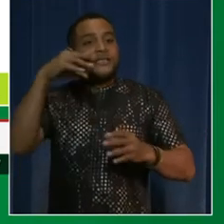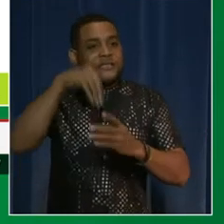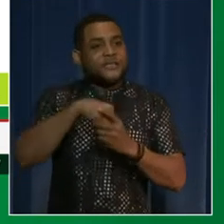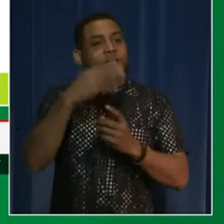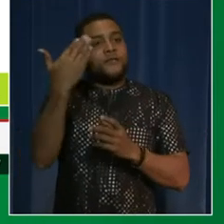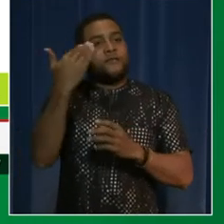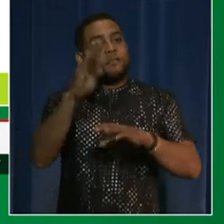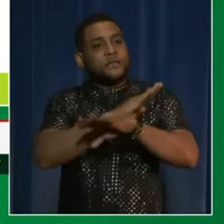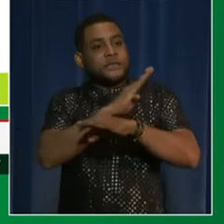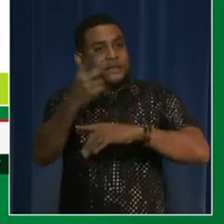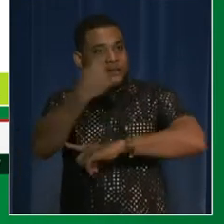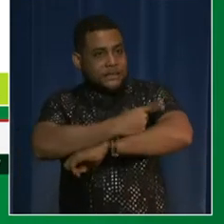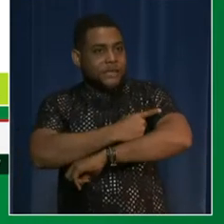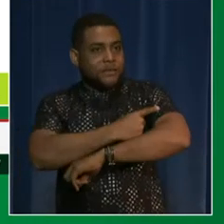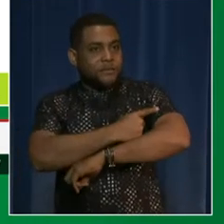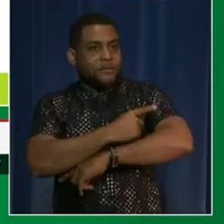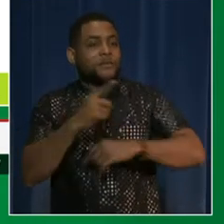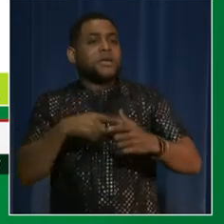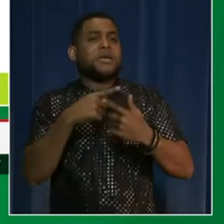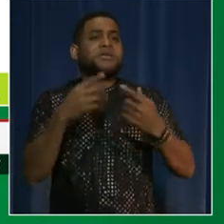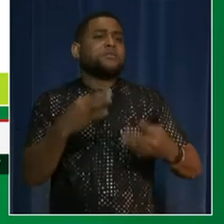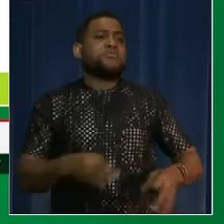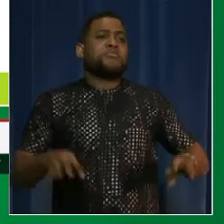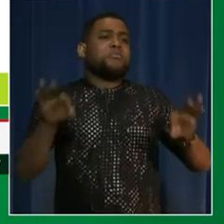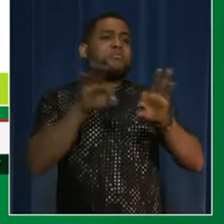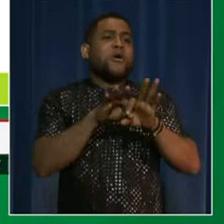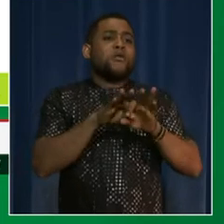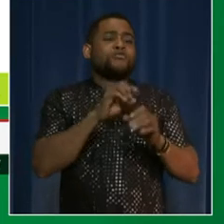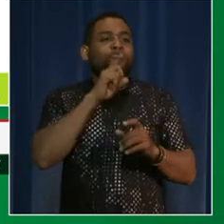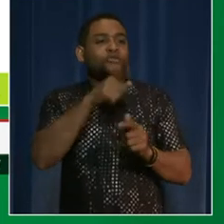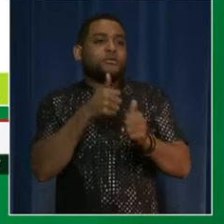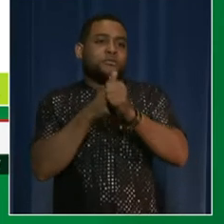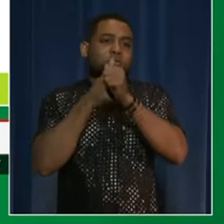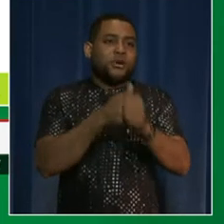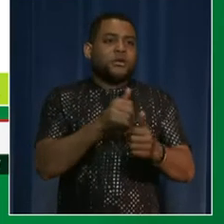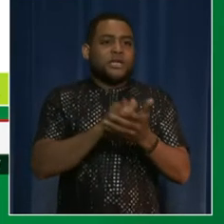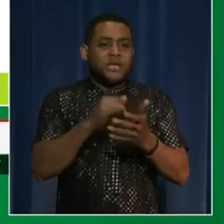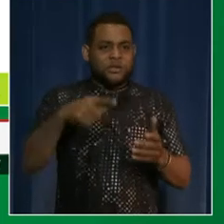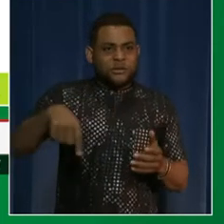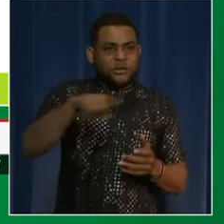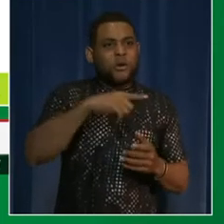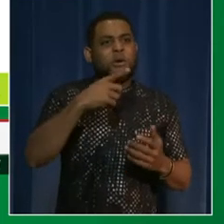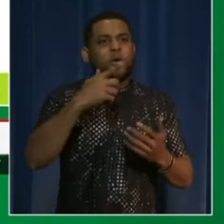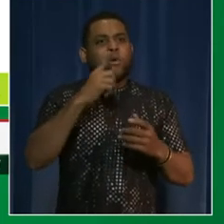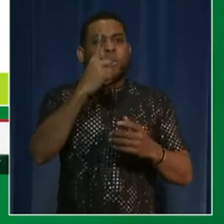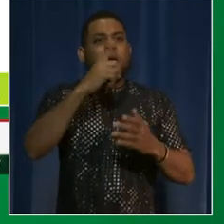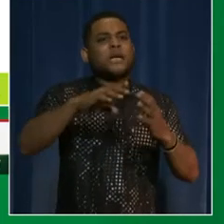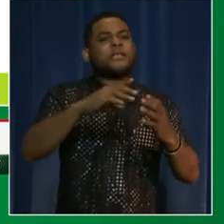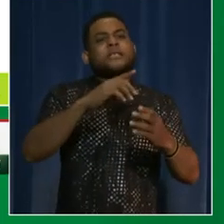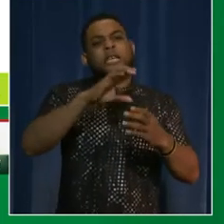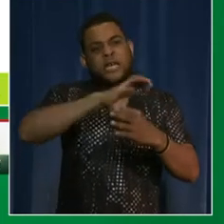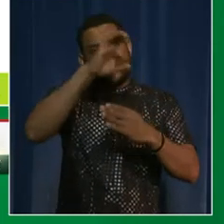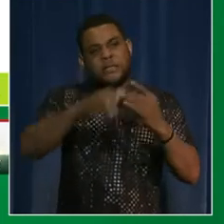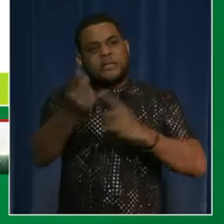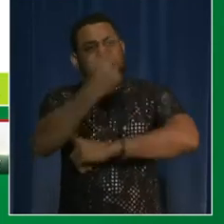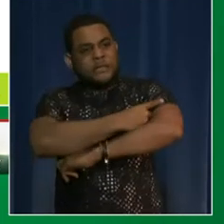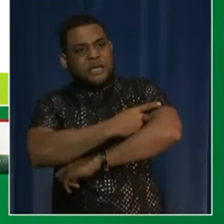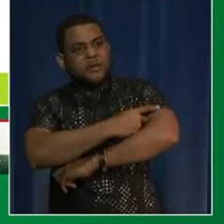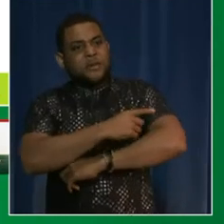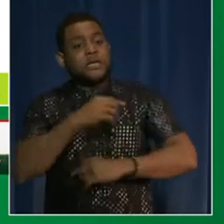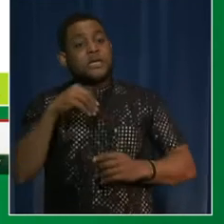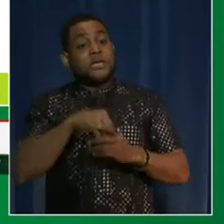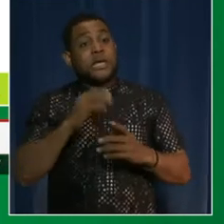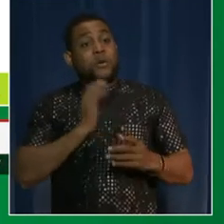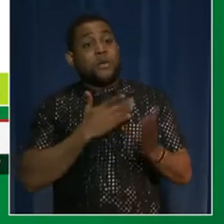and most importantly, line safety property maintenance inspection completed within 1 calendar day. These are some of DCRA's service level